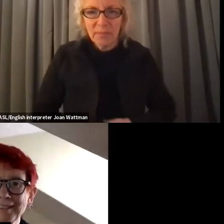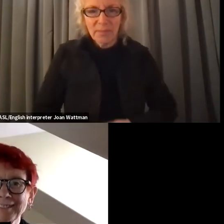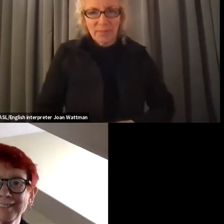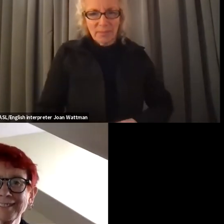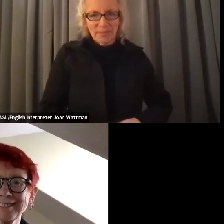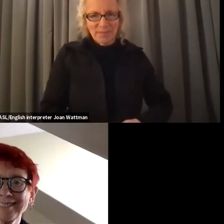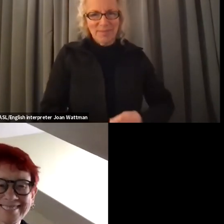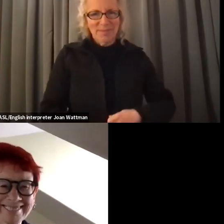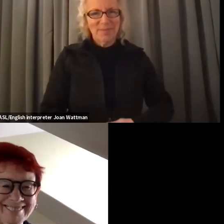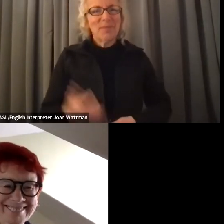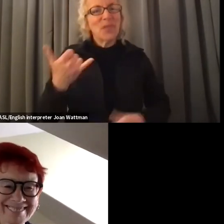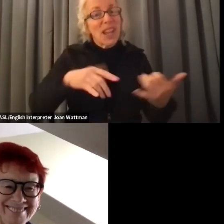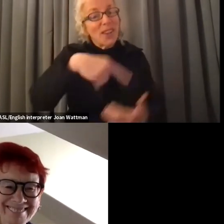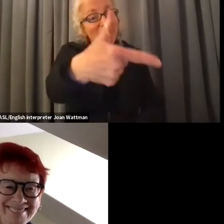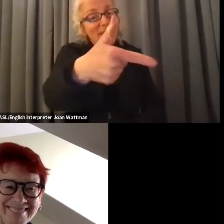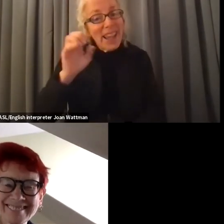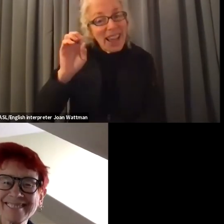Ed?